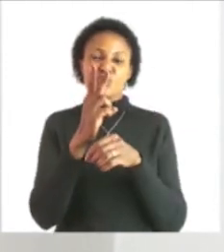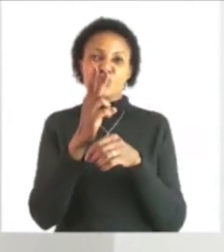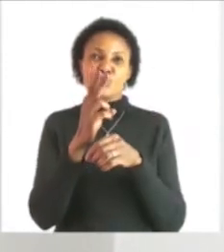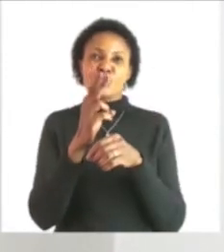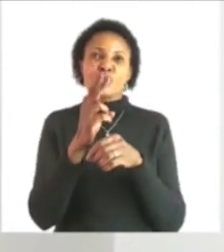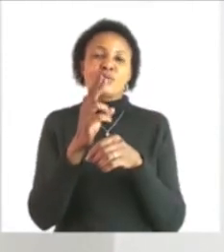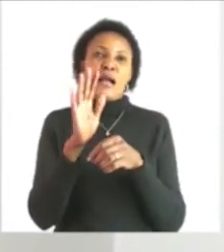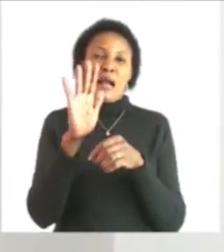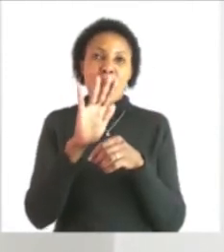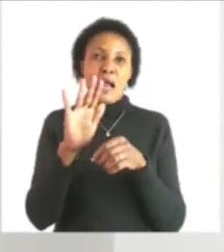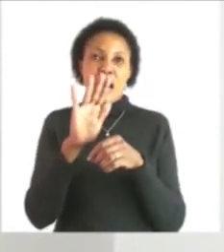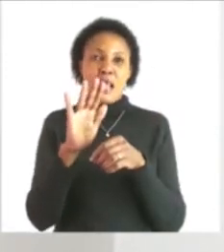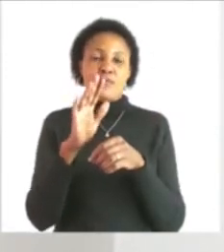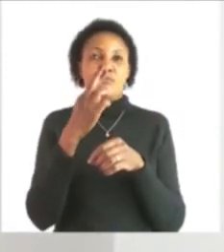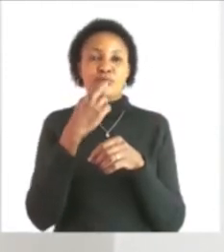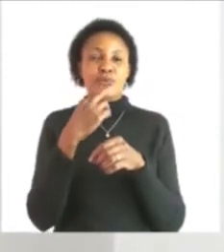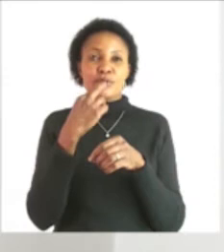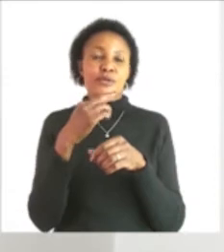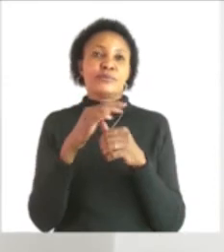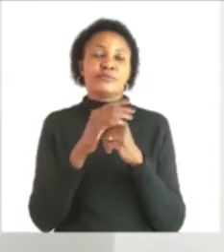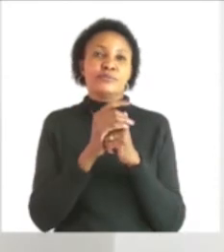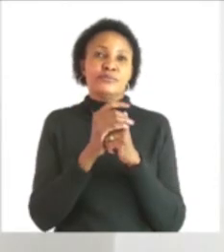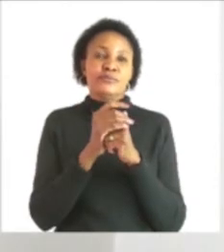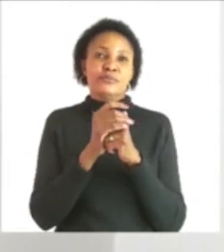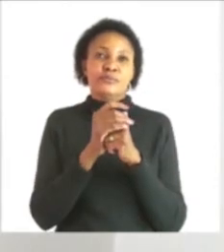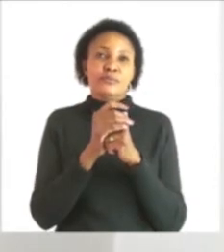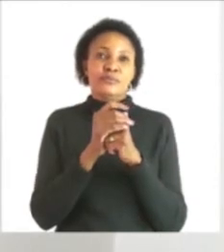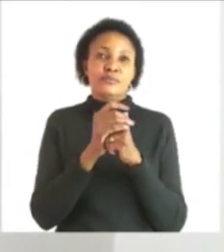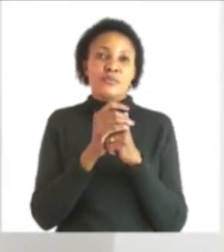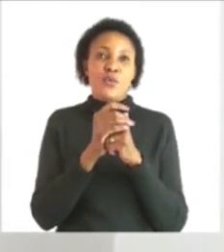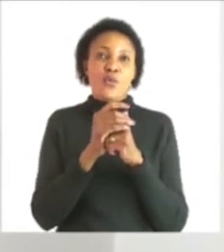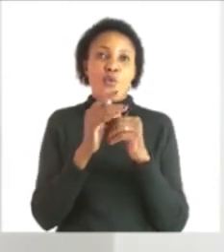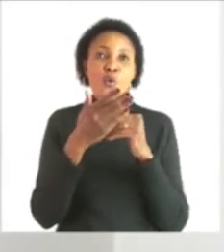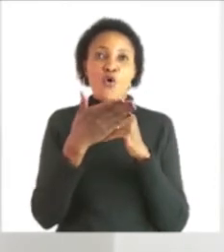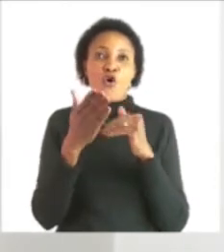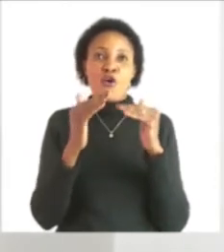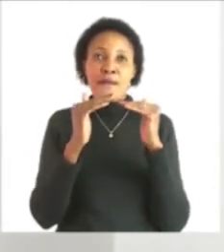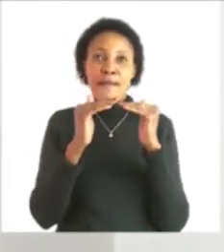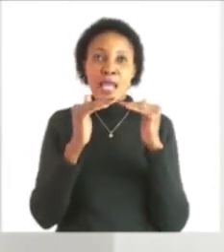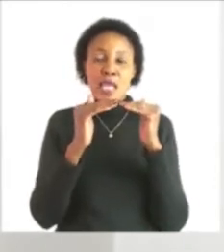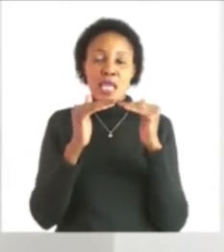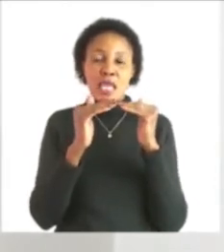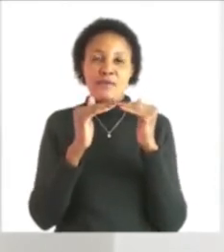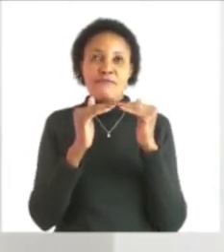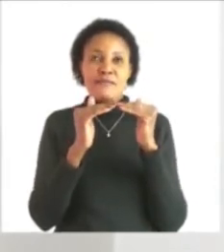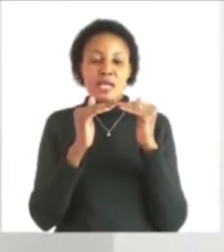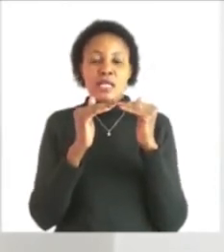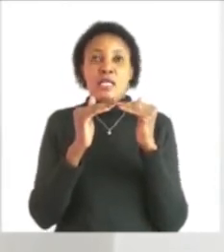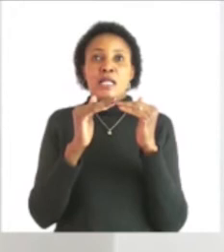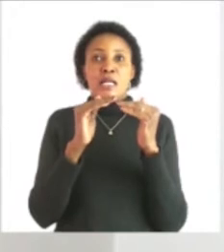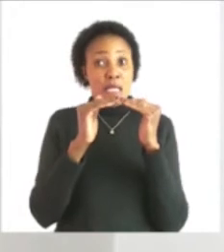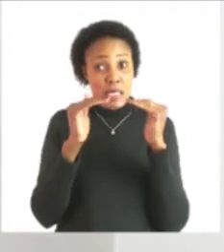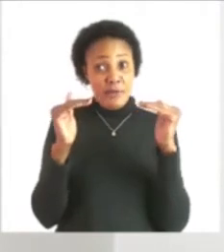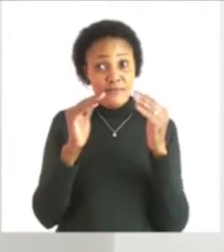Although my red is not so clear, but you know that all the even numbers is when you share equally